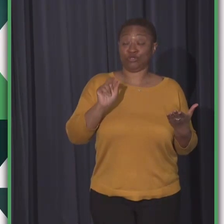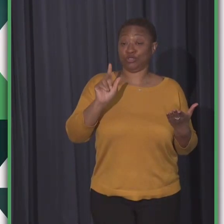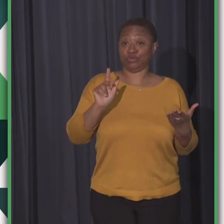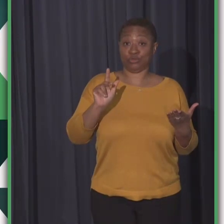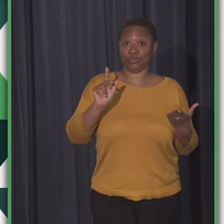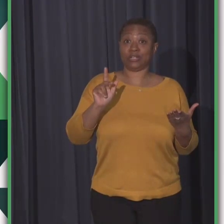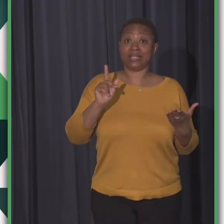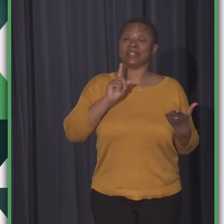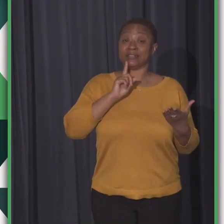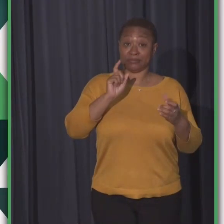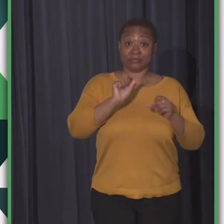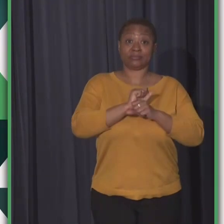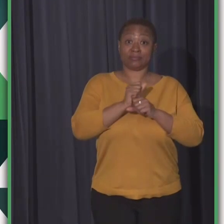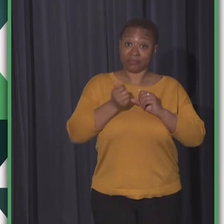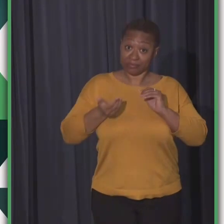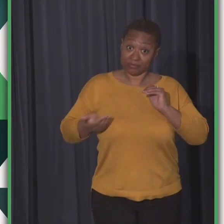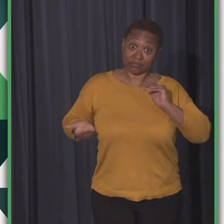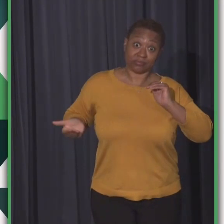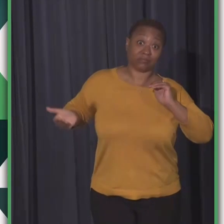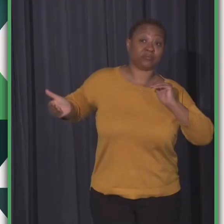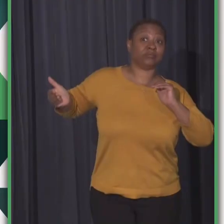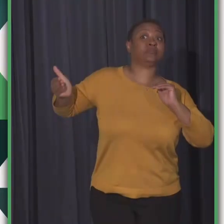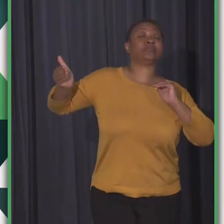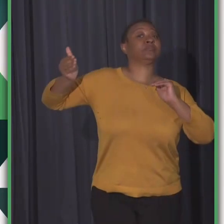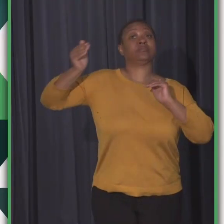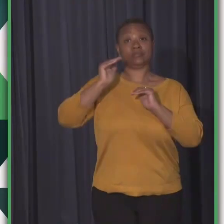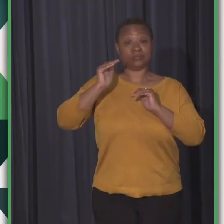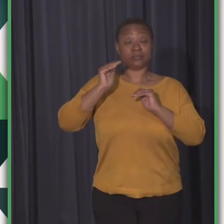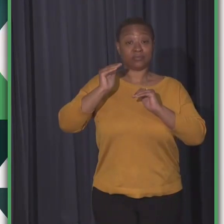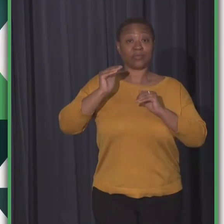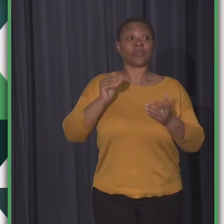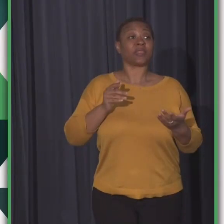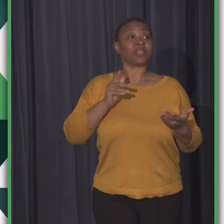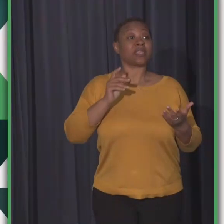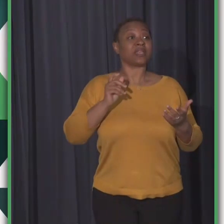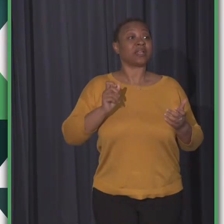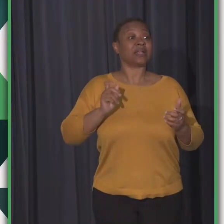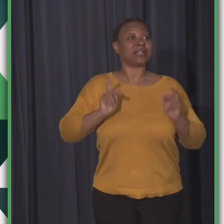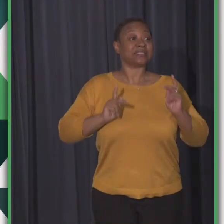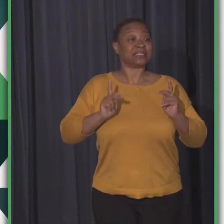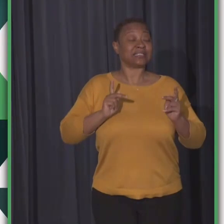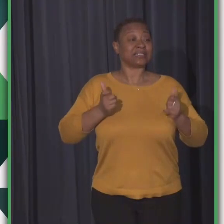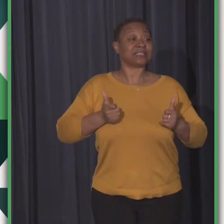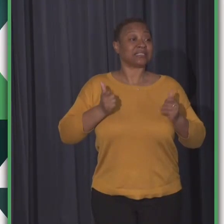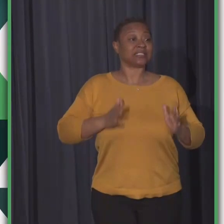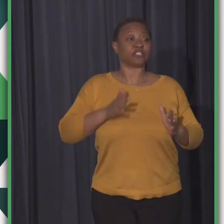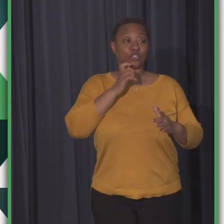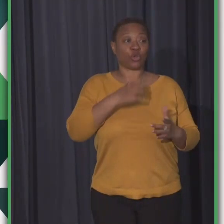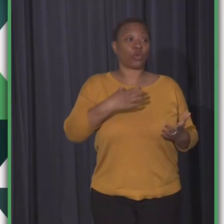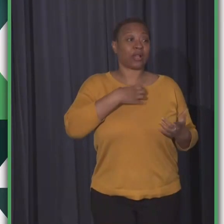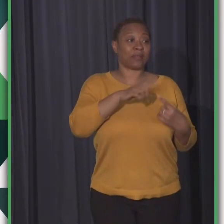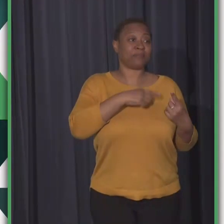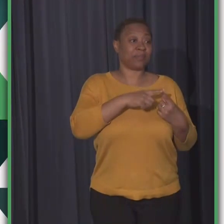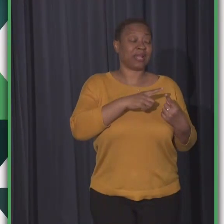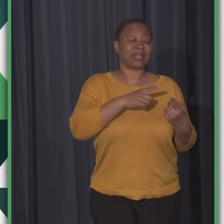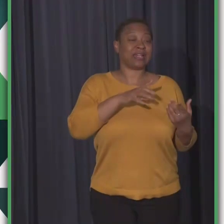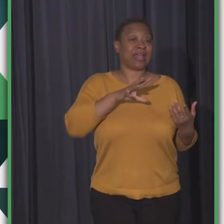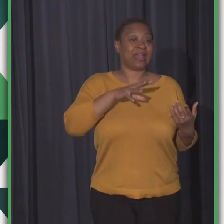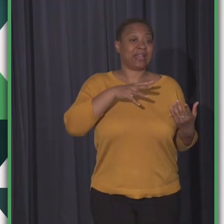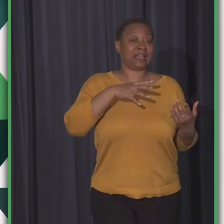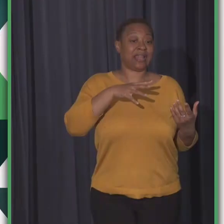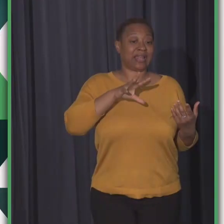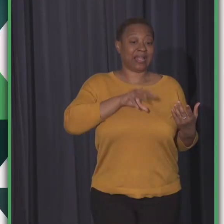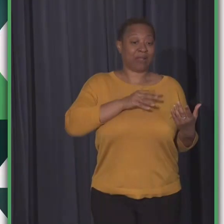2023. They're continuing to rise. Now, I will say this. Citizens typically do not complain about the camera being on or